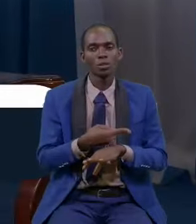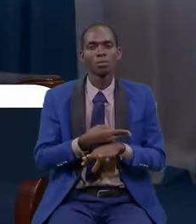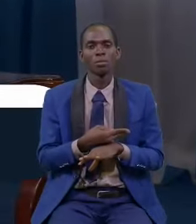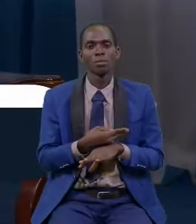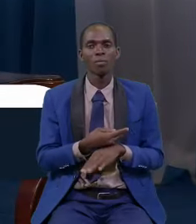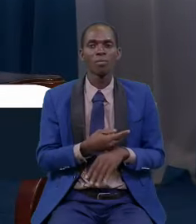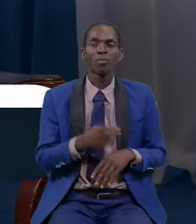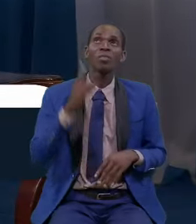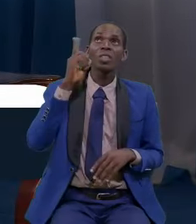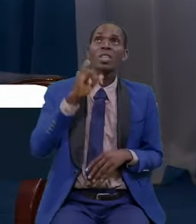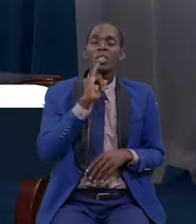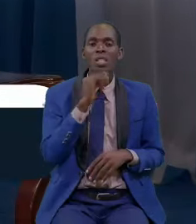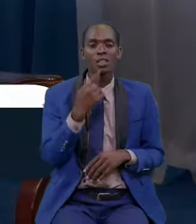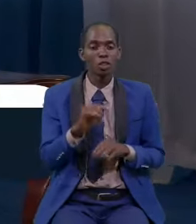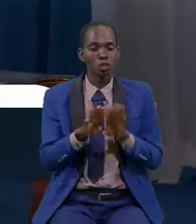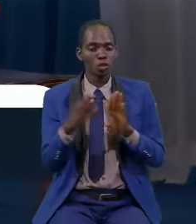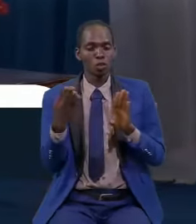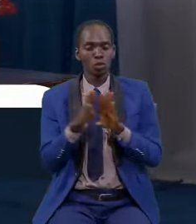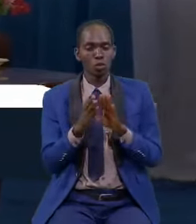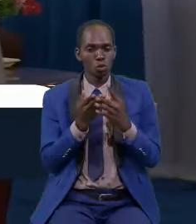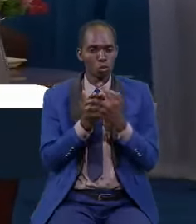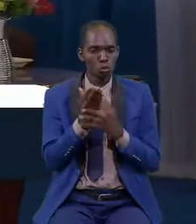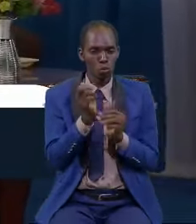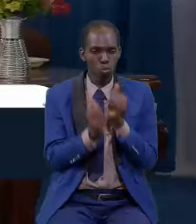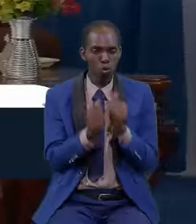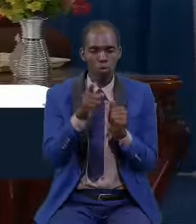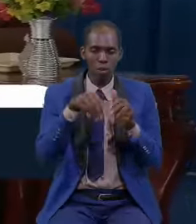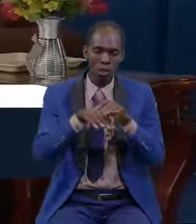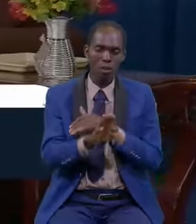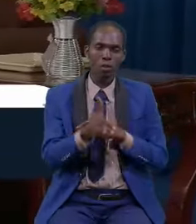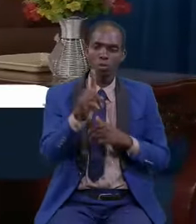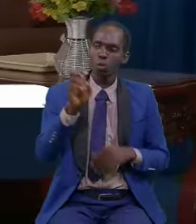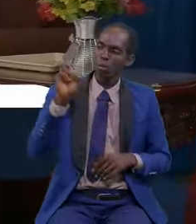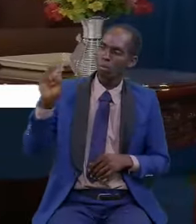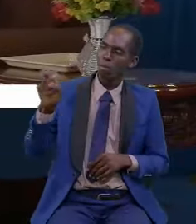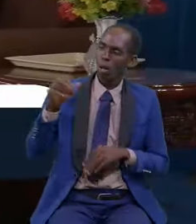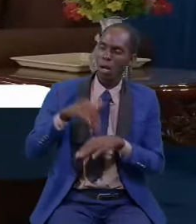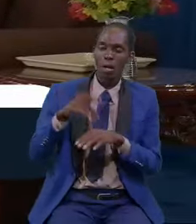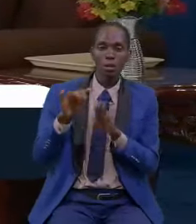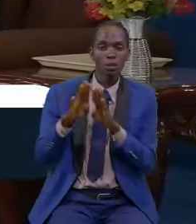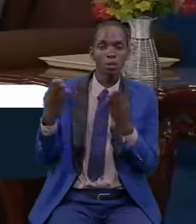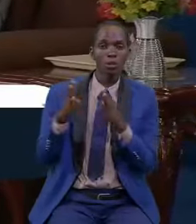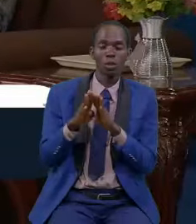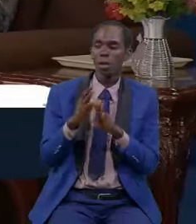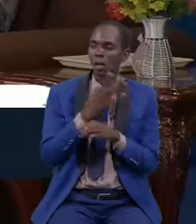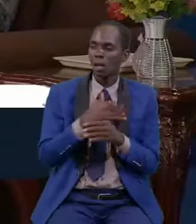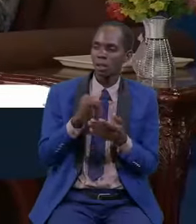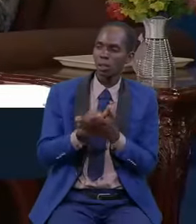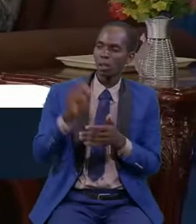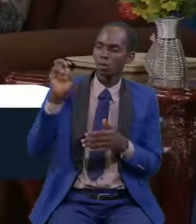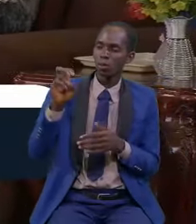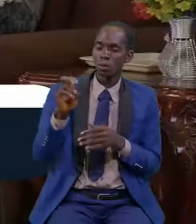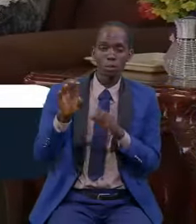which you enter in, you knock at that door, and the door is open to everyone. In verse